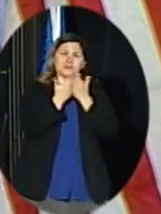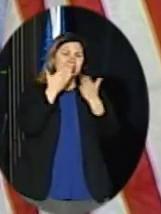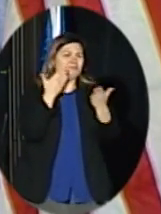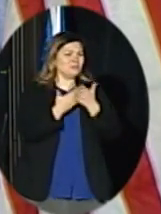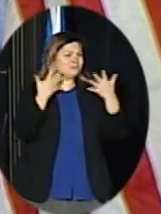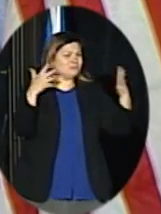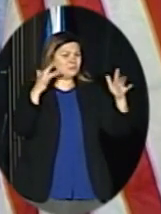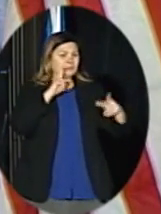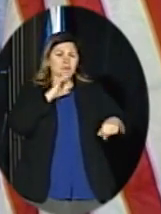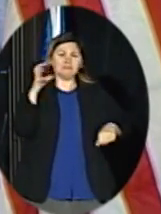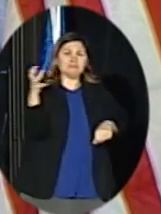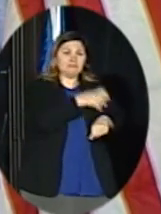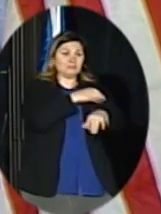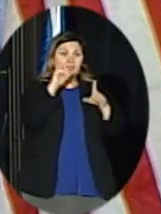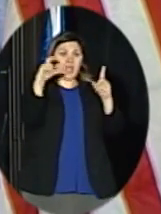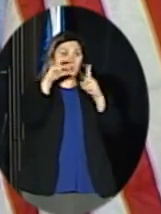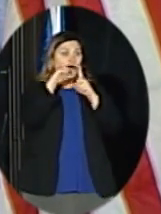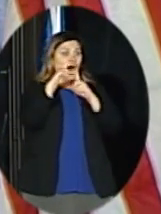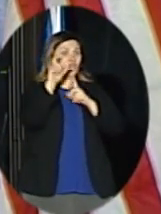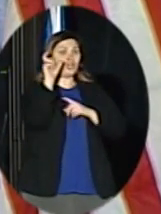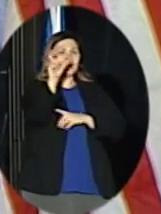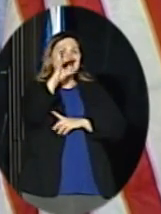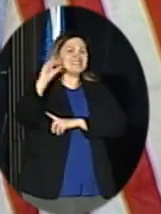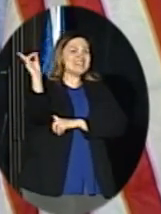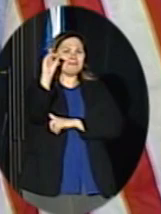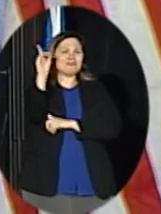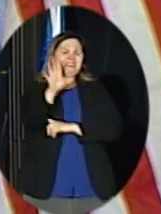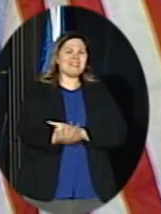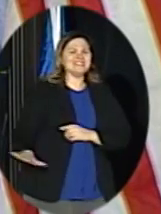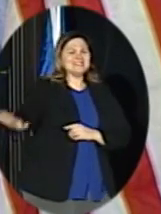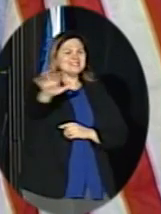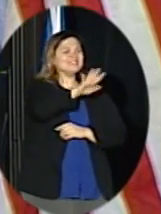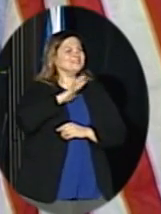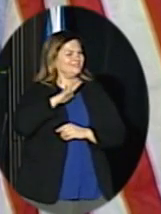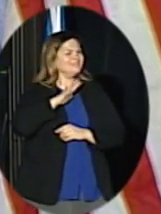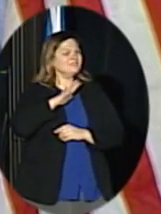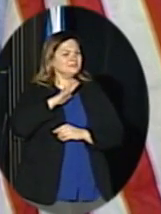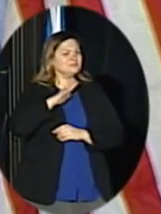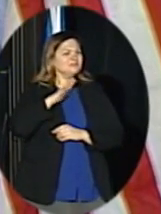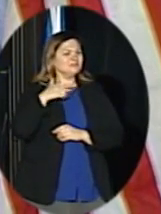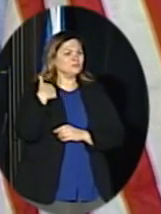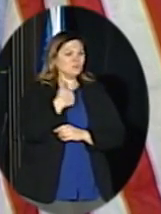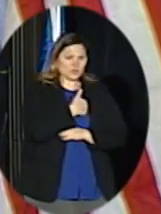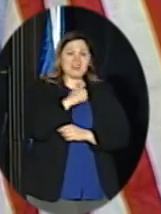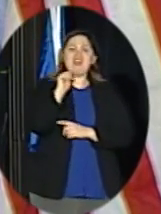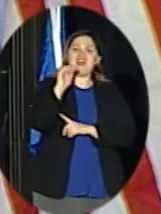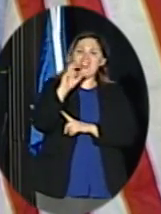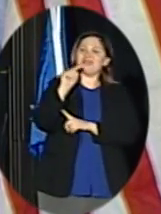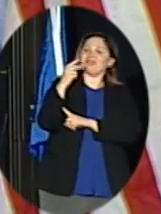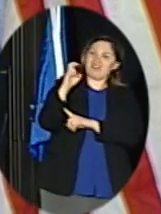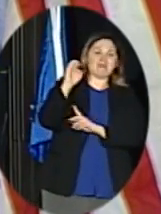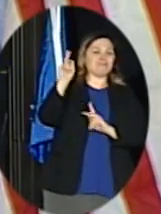our democracy, we the people, by fighting to ensure that we means all of us.